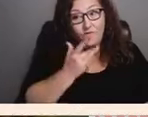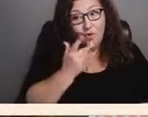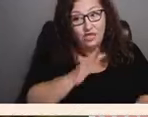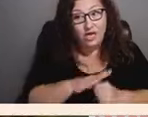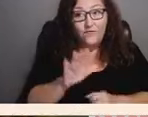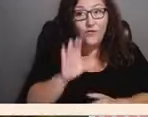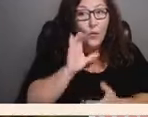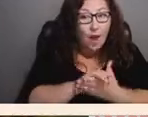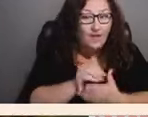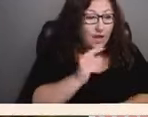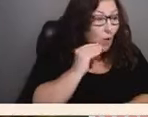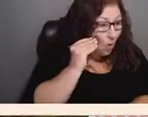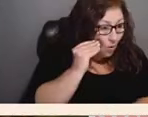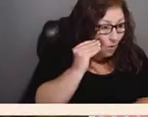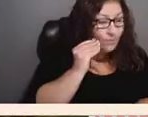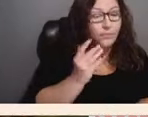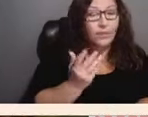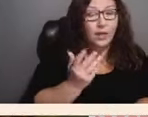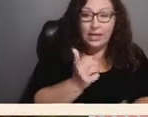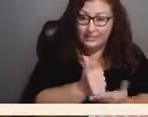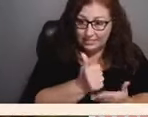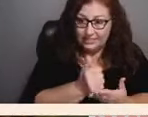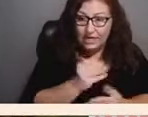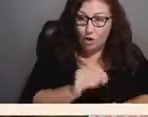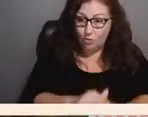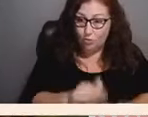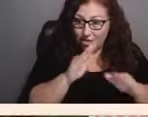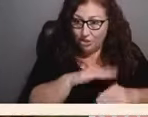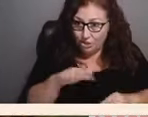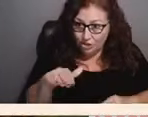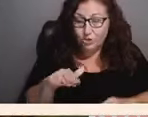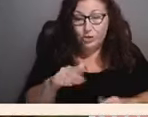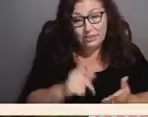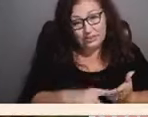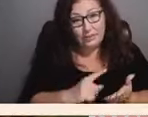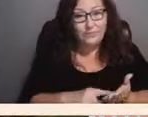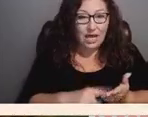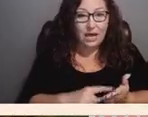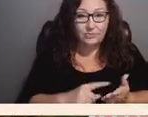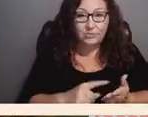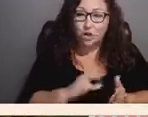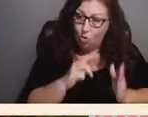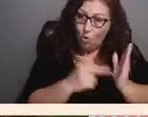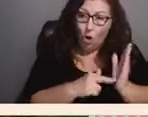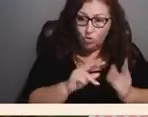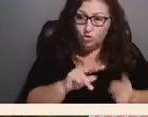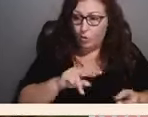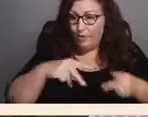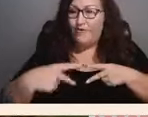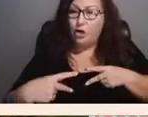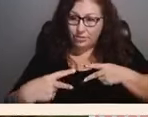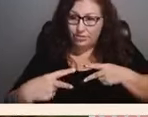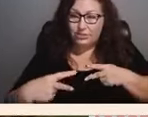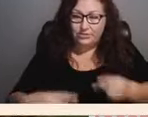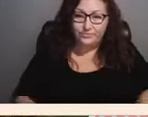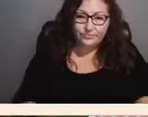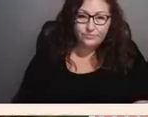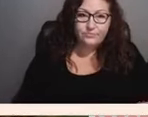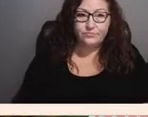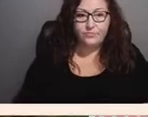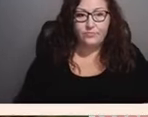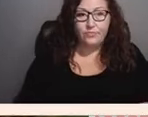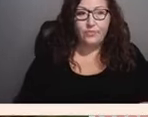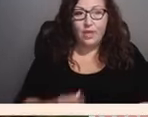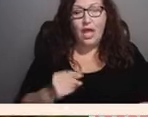home assisting and raising the children, and sometimes roles are reverse, and you have to